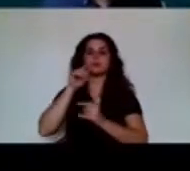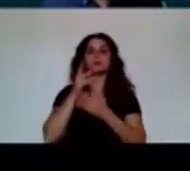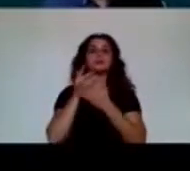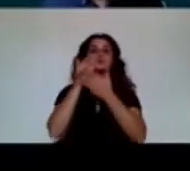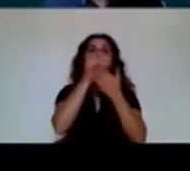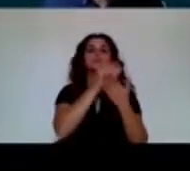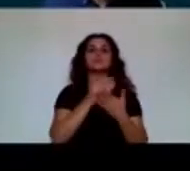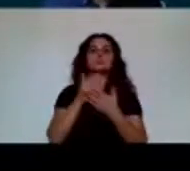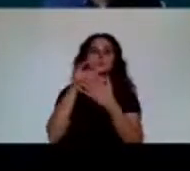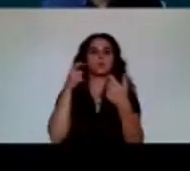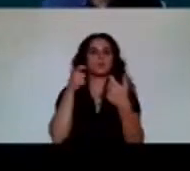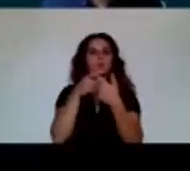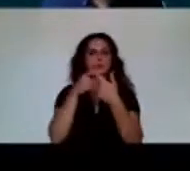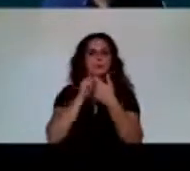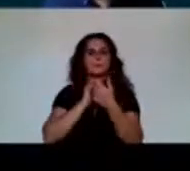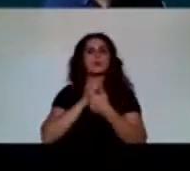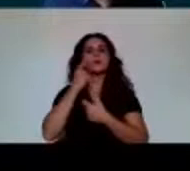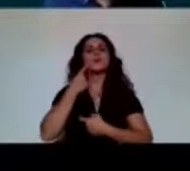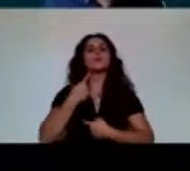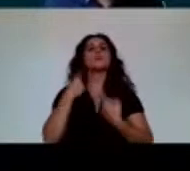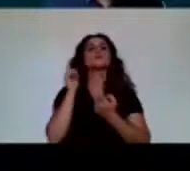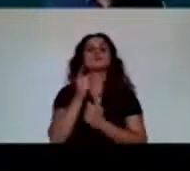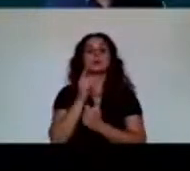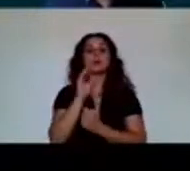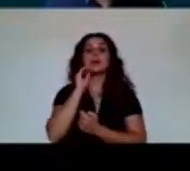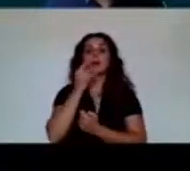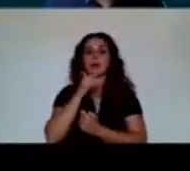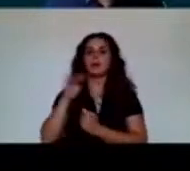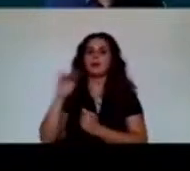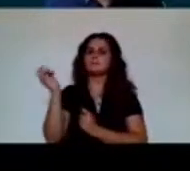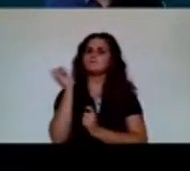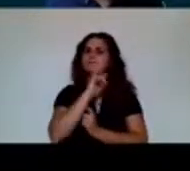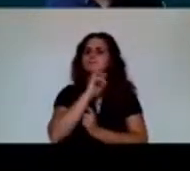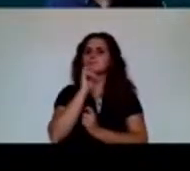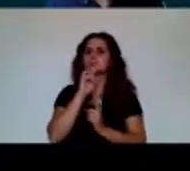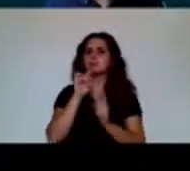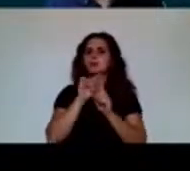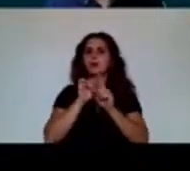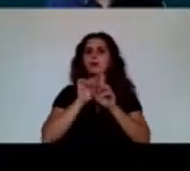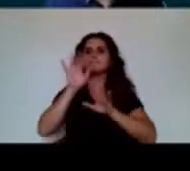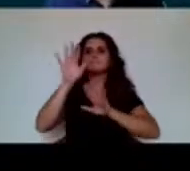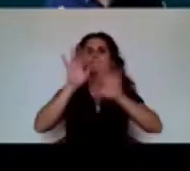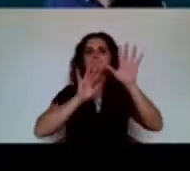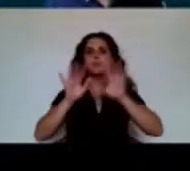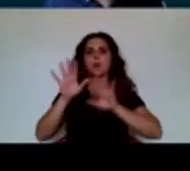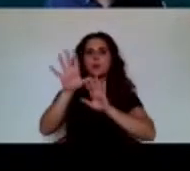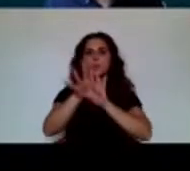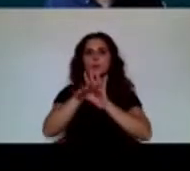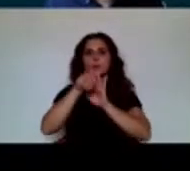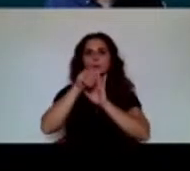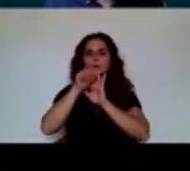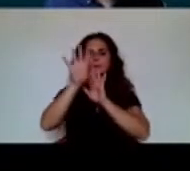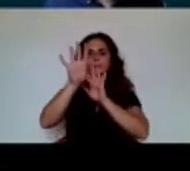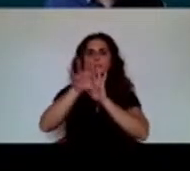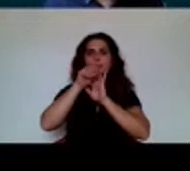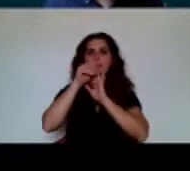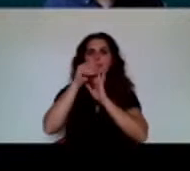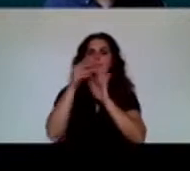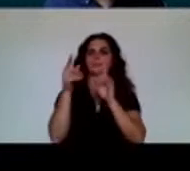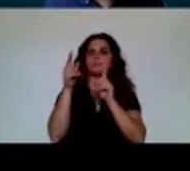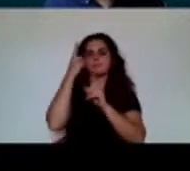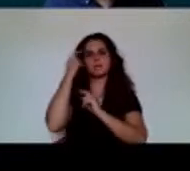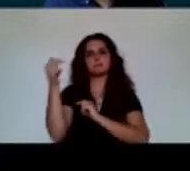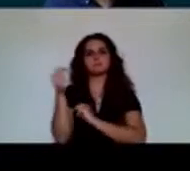Vesali and colleagues actually shows that children are very likely to mimic the level of implicit biases